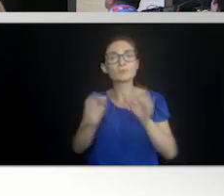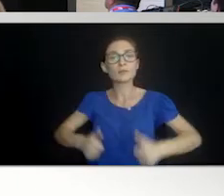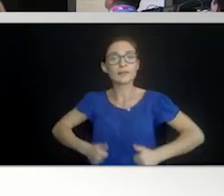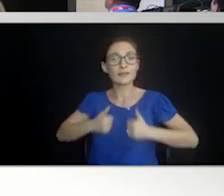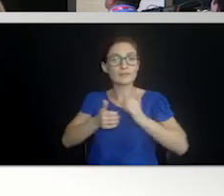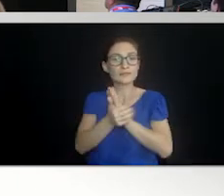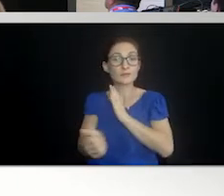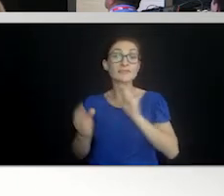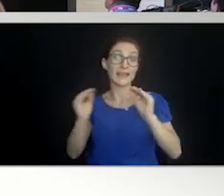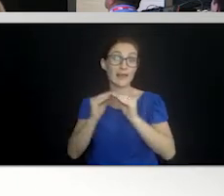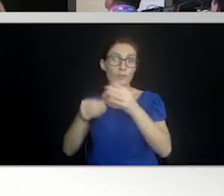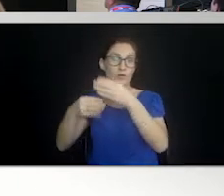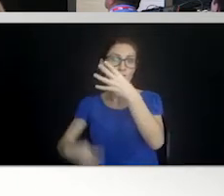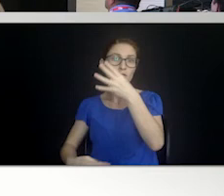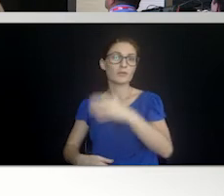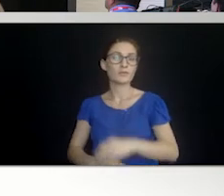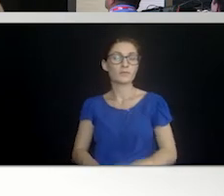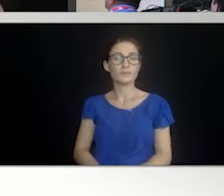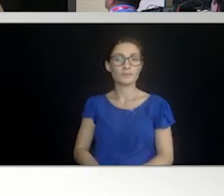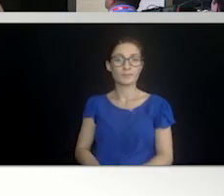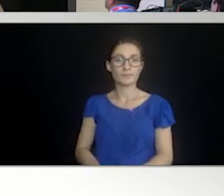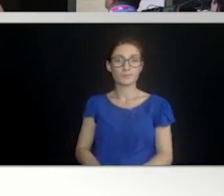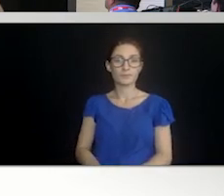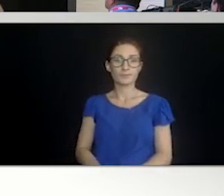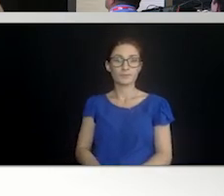more. Let me take you there right now.